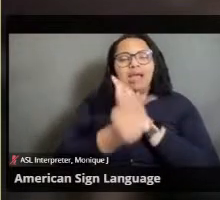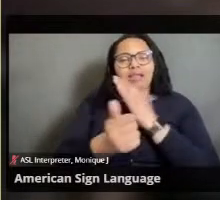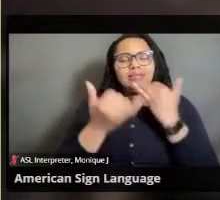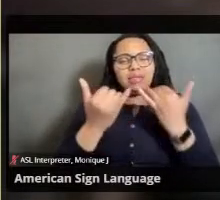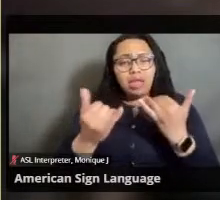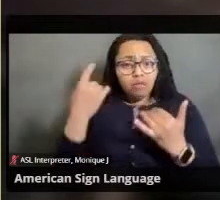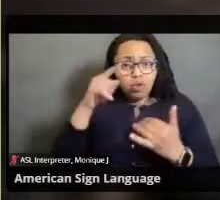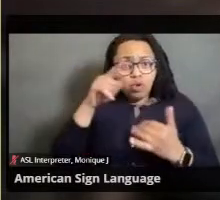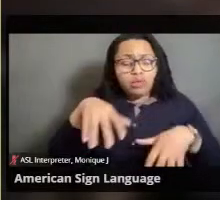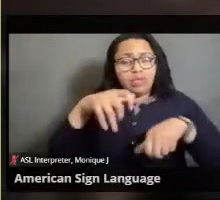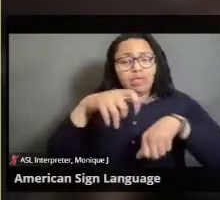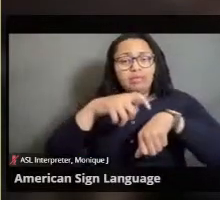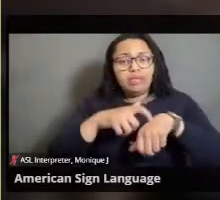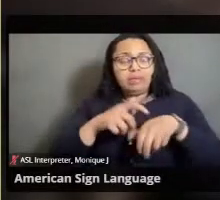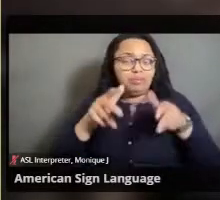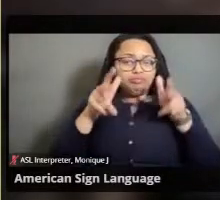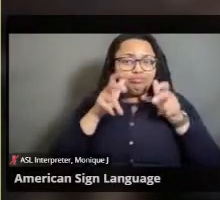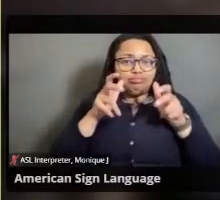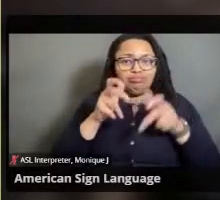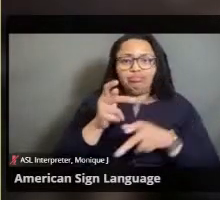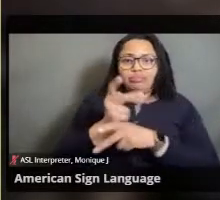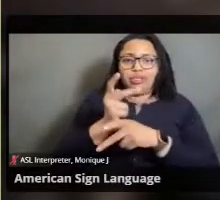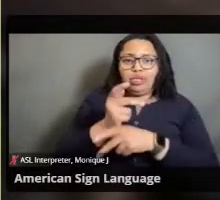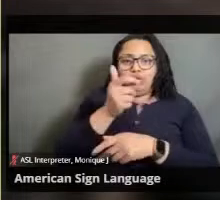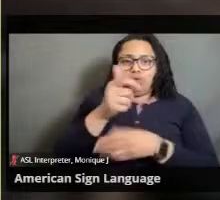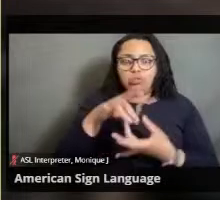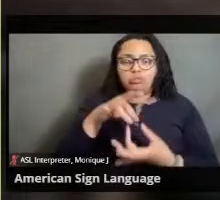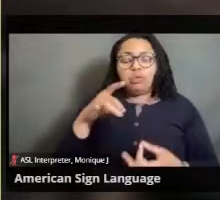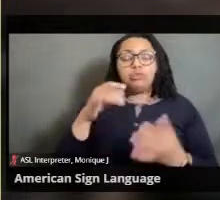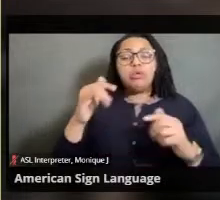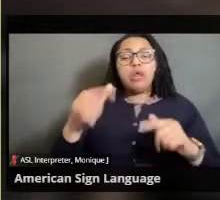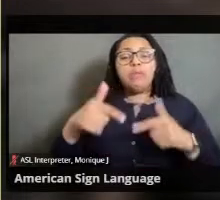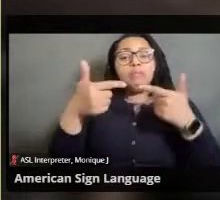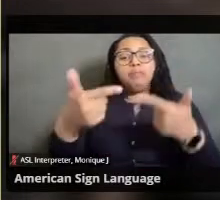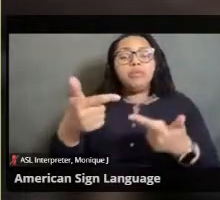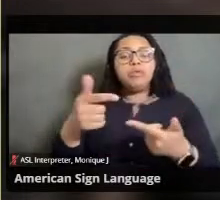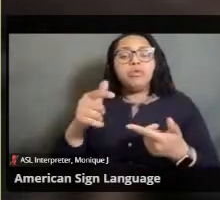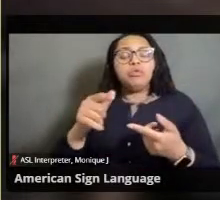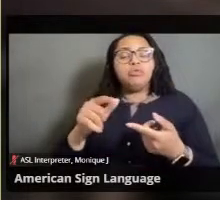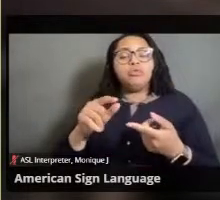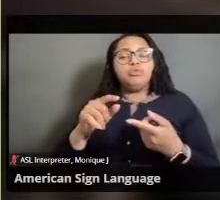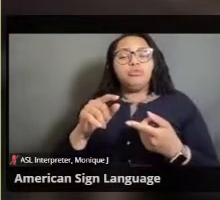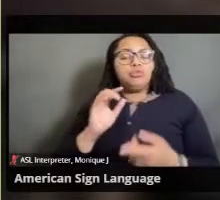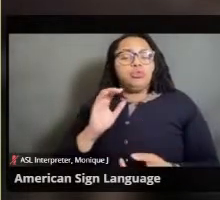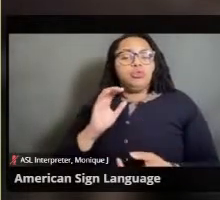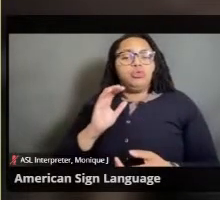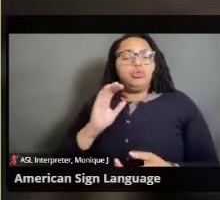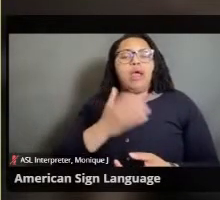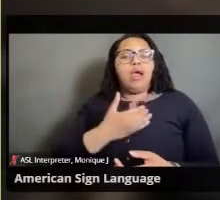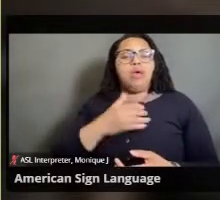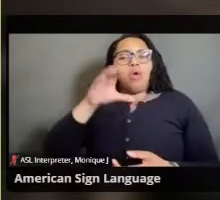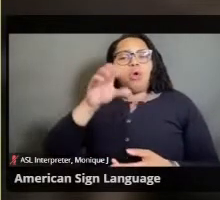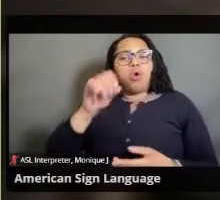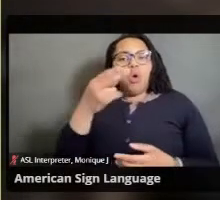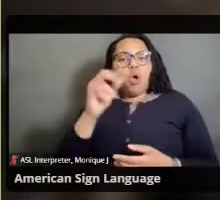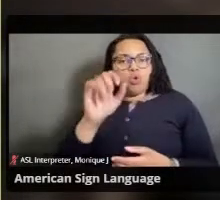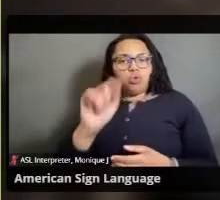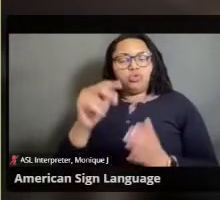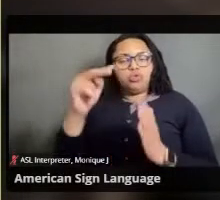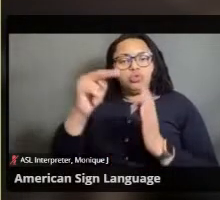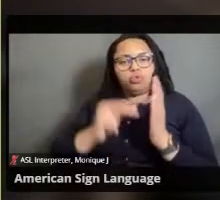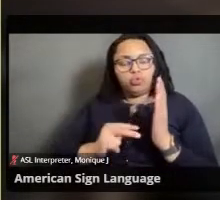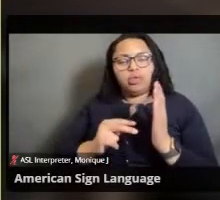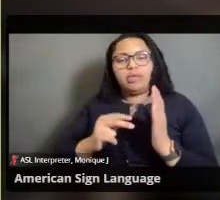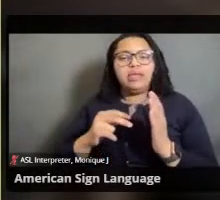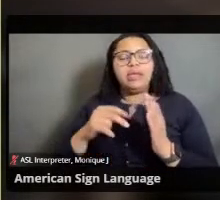take the time to take care of our spirits. I want to pass it to my co-facilitator, Reverend Jess, to read the mission statement of the Freedom